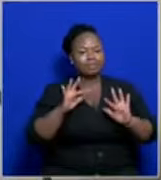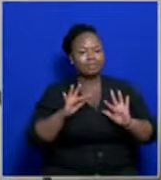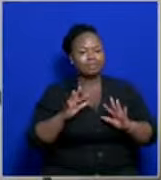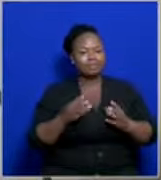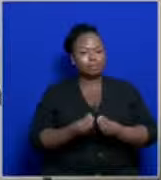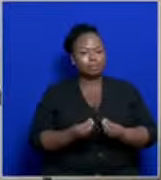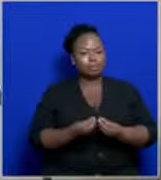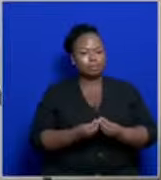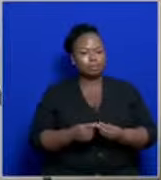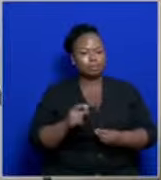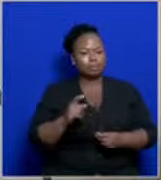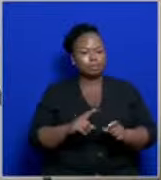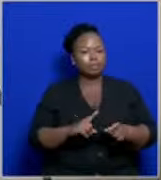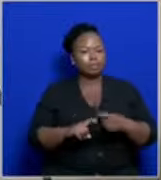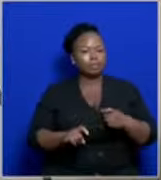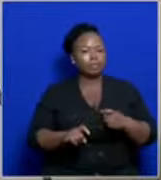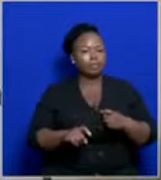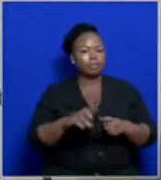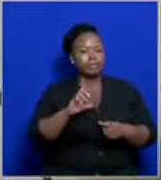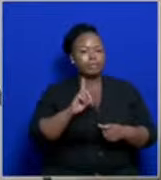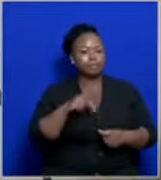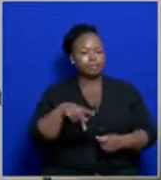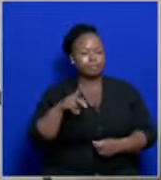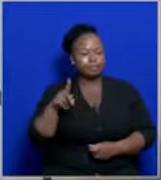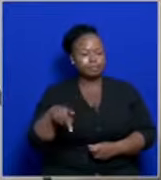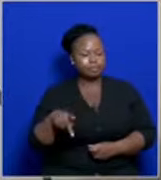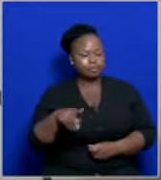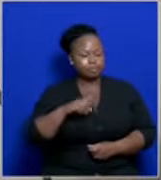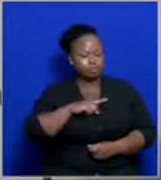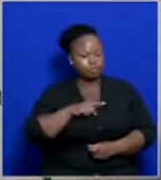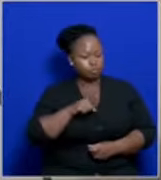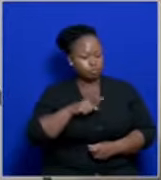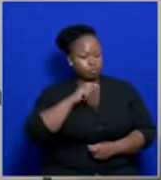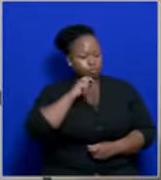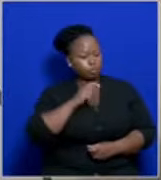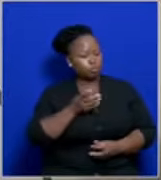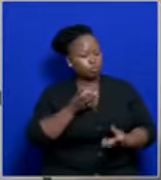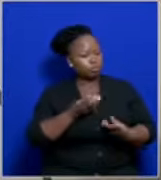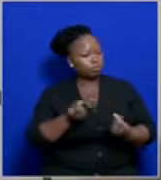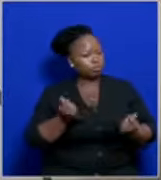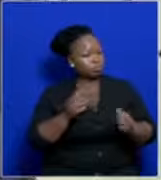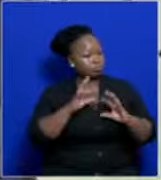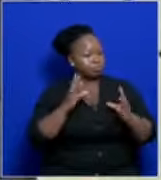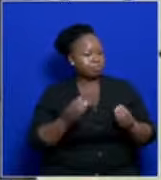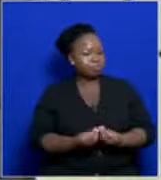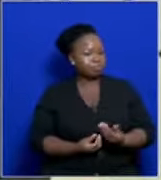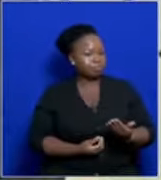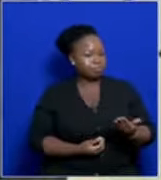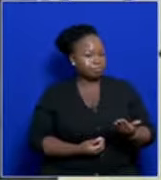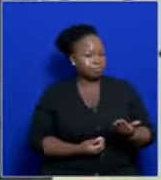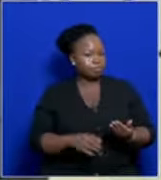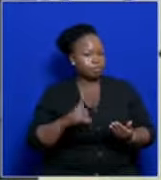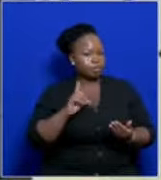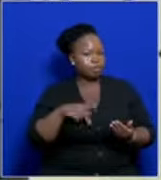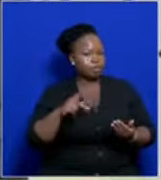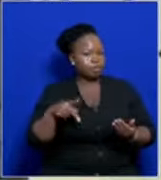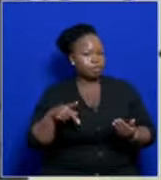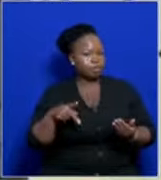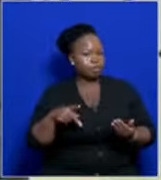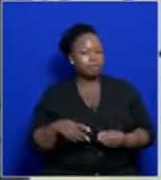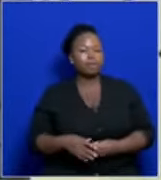the DPP, were you able to address all these concerns by the DPP? Yes,